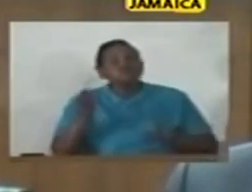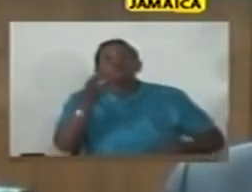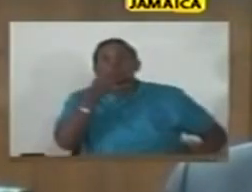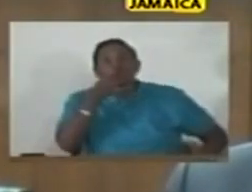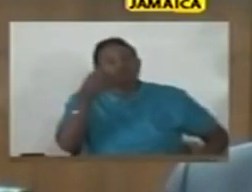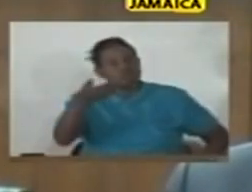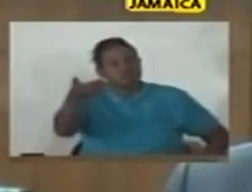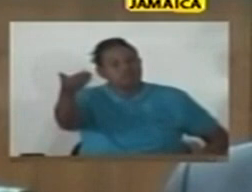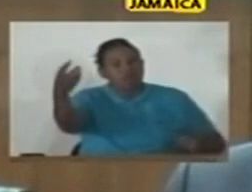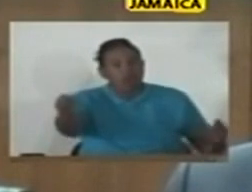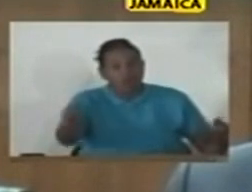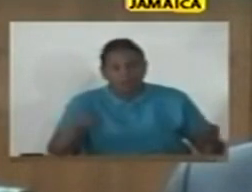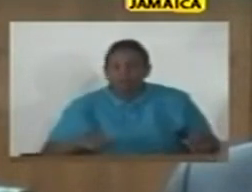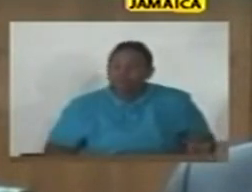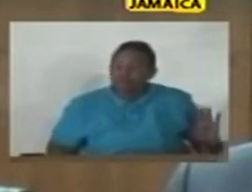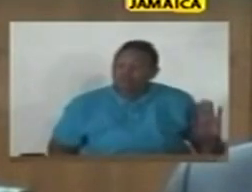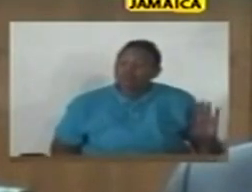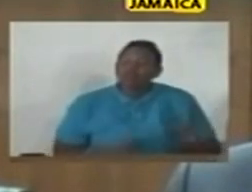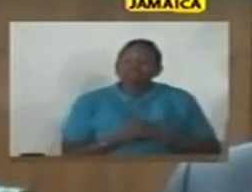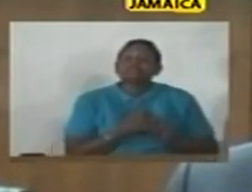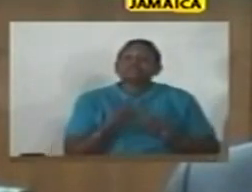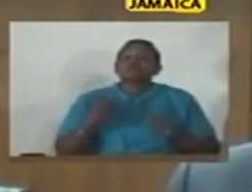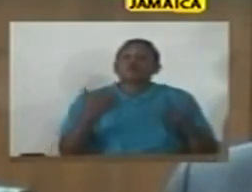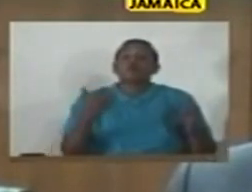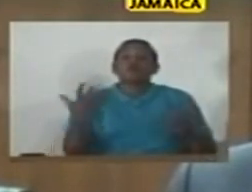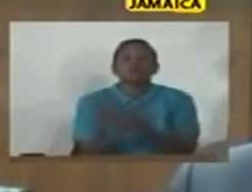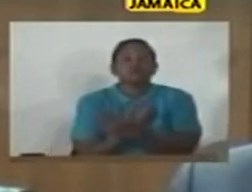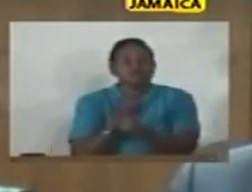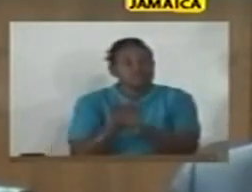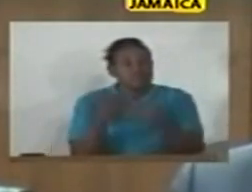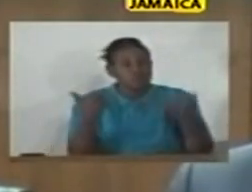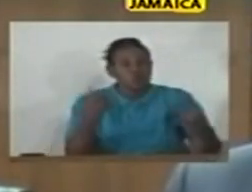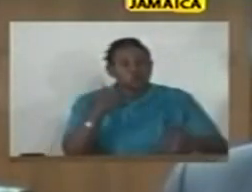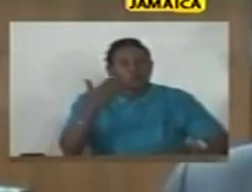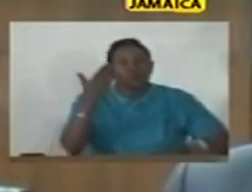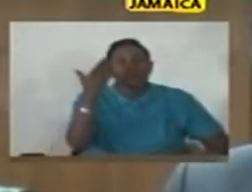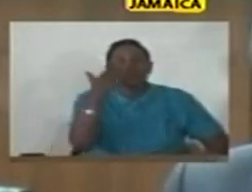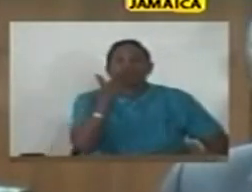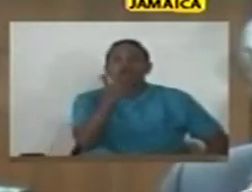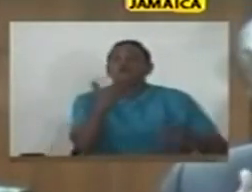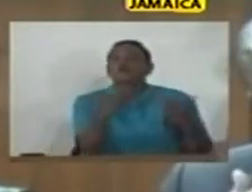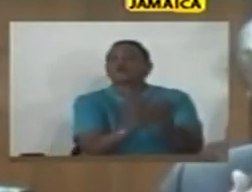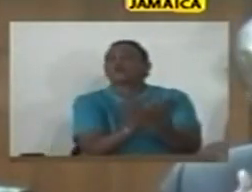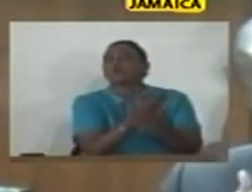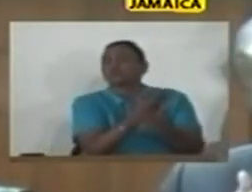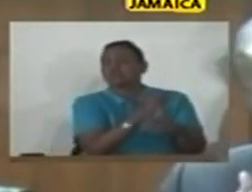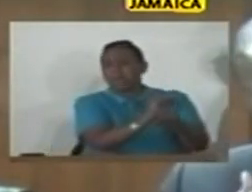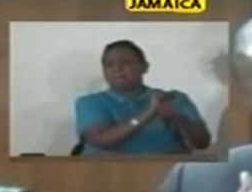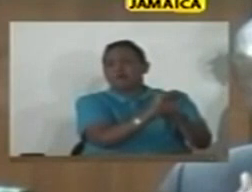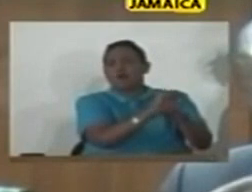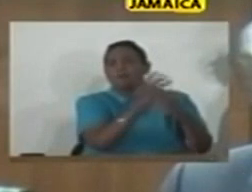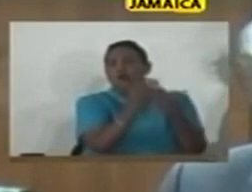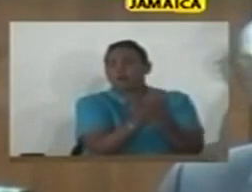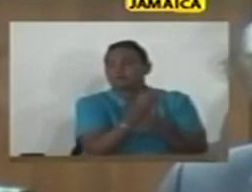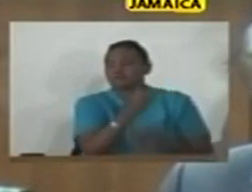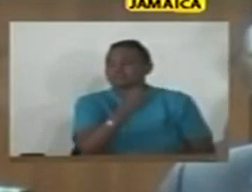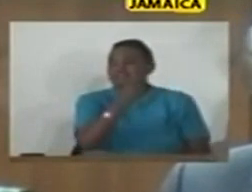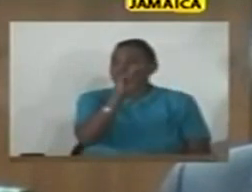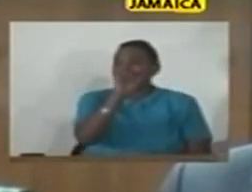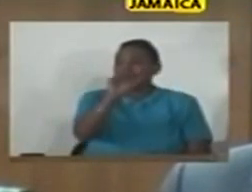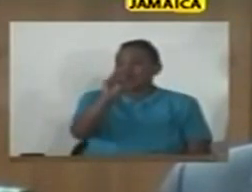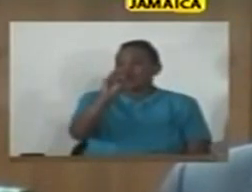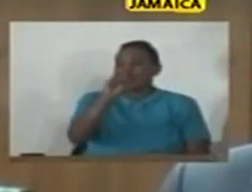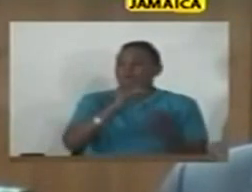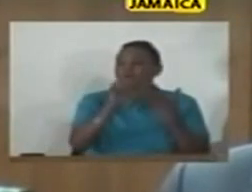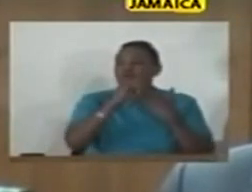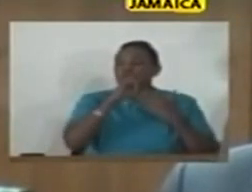devices. Mr. Speaker, I would like to take this opportunity to thank the New Employment Opportunities (NEO) project with its